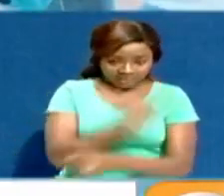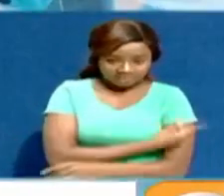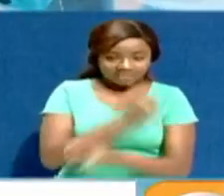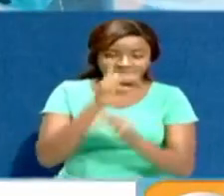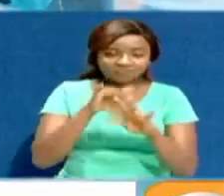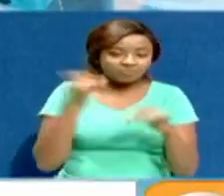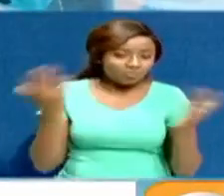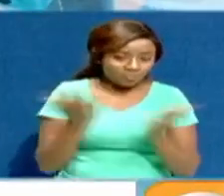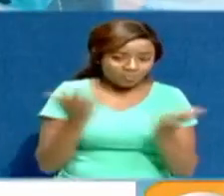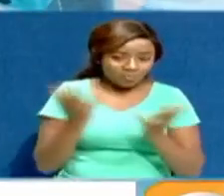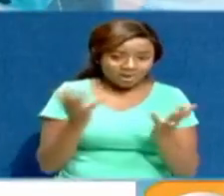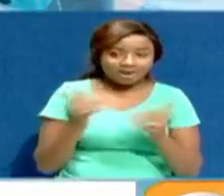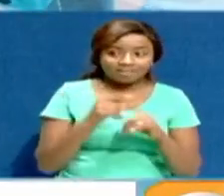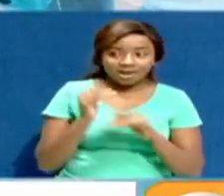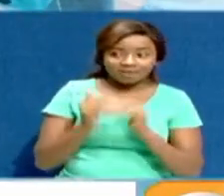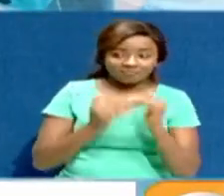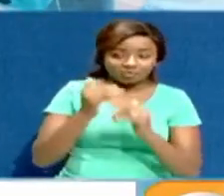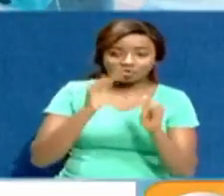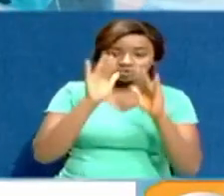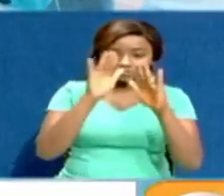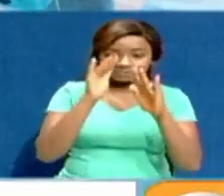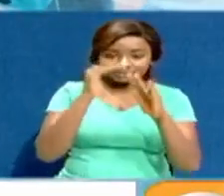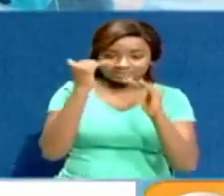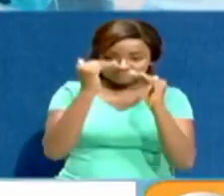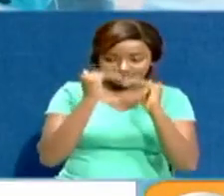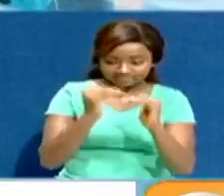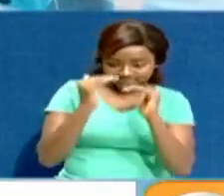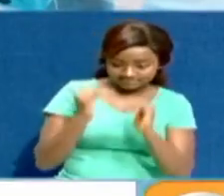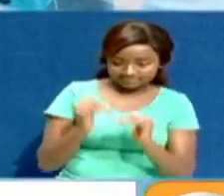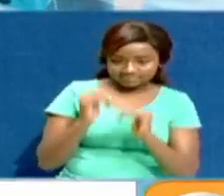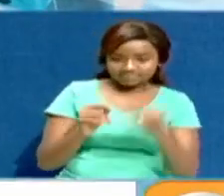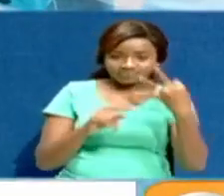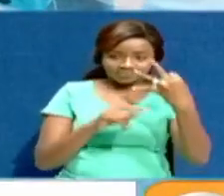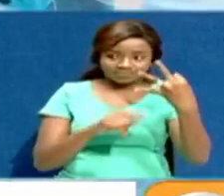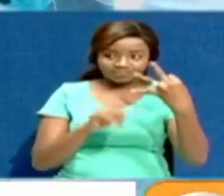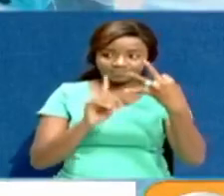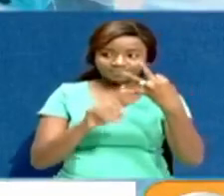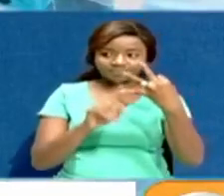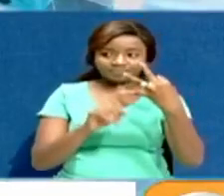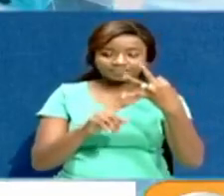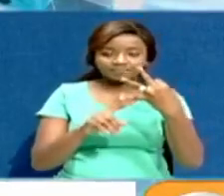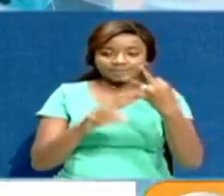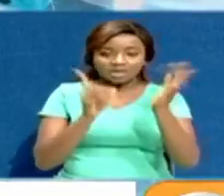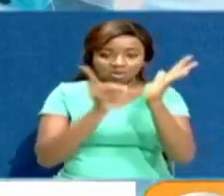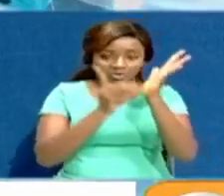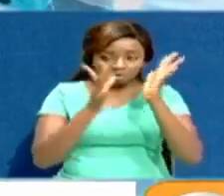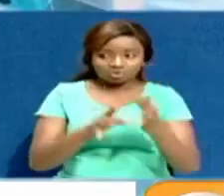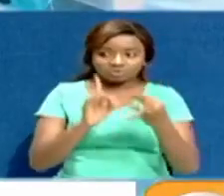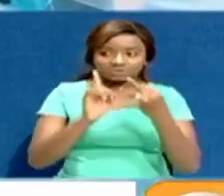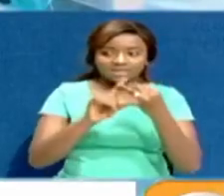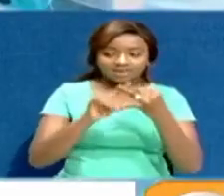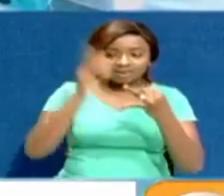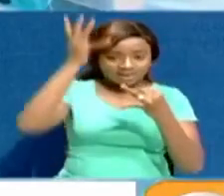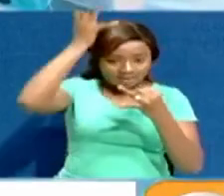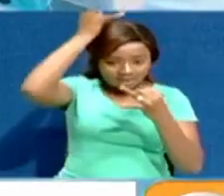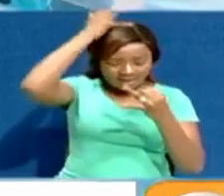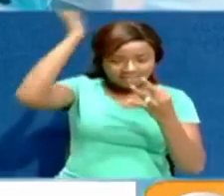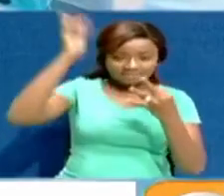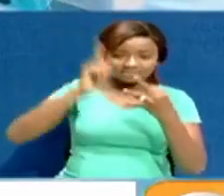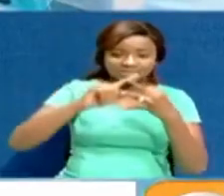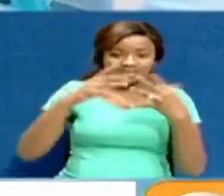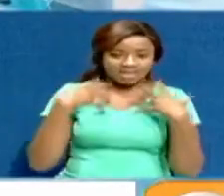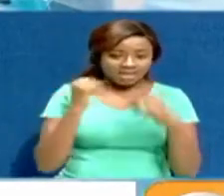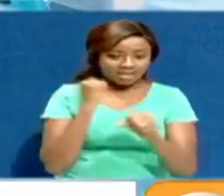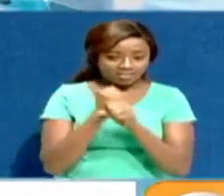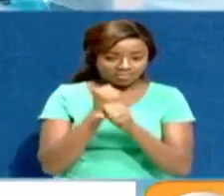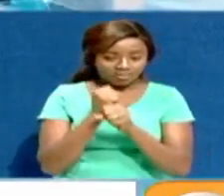will follow the 3 phases given by the government, giving priority first to healthcare workers such as doctors and nurses, then other essential